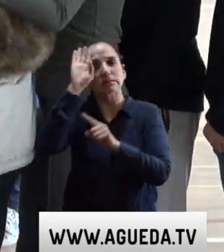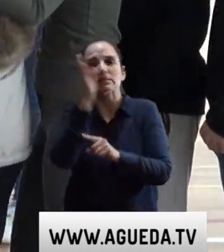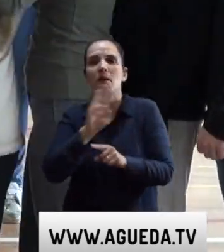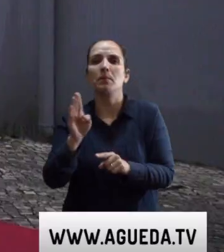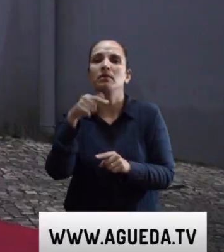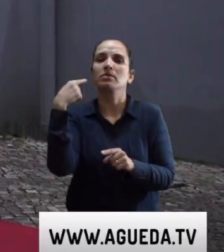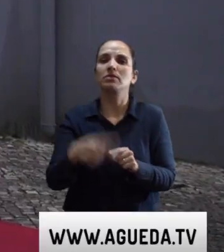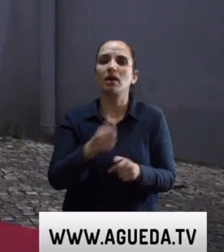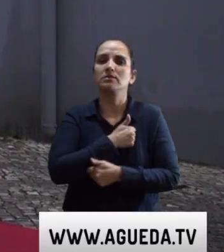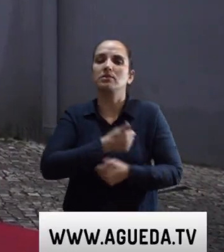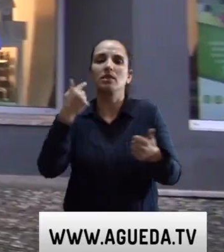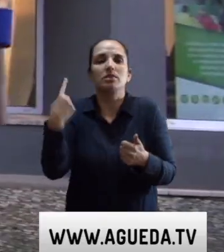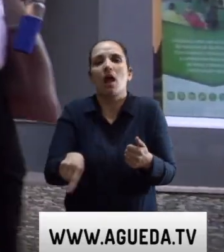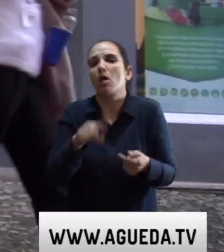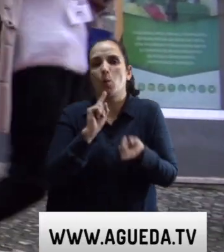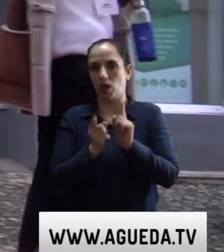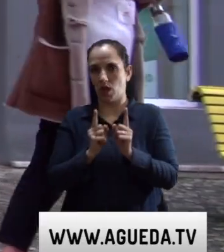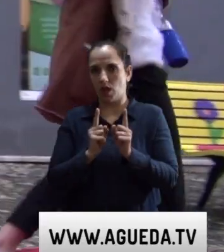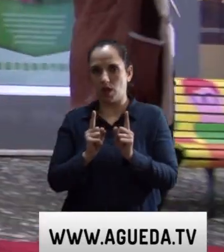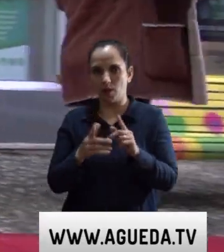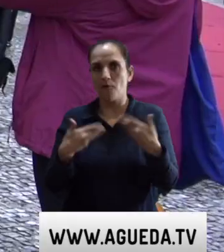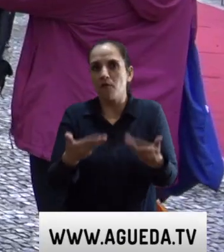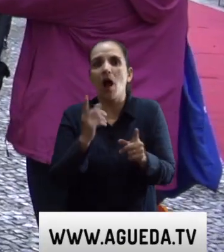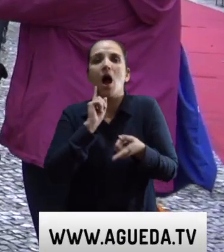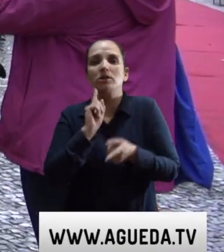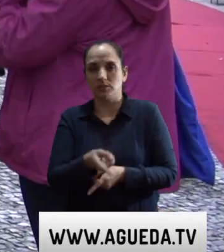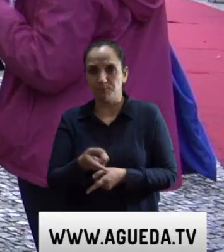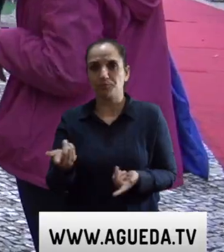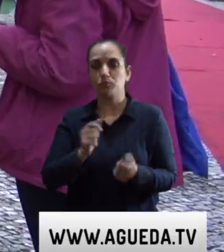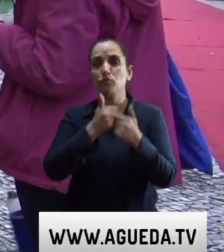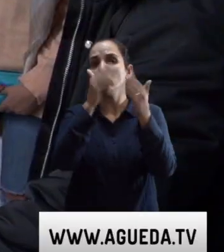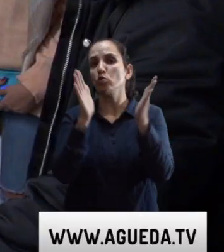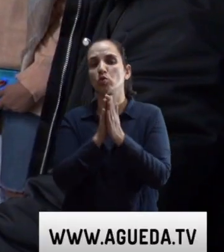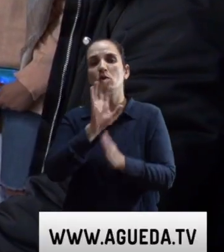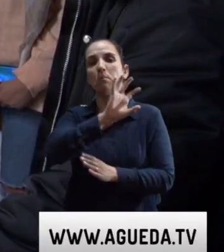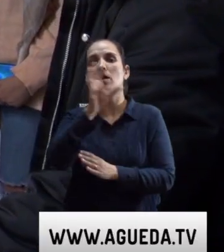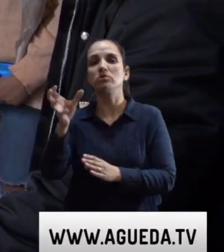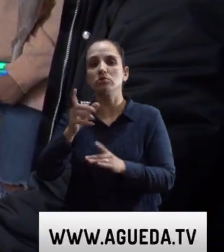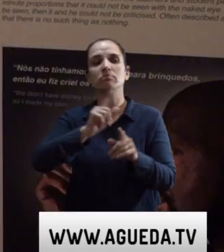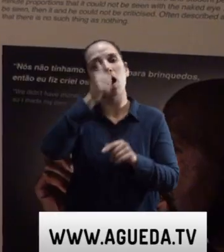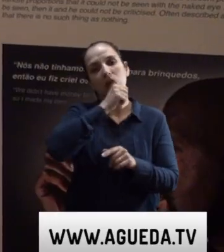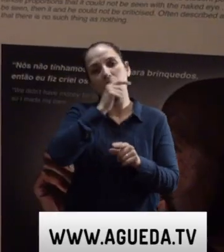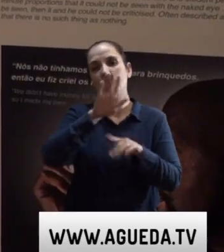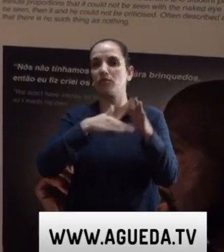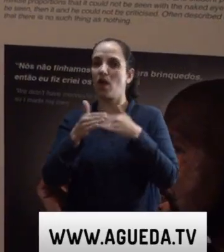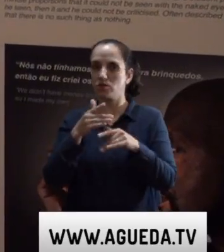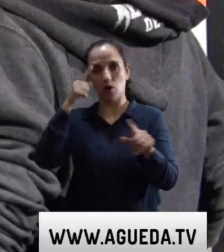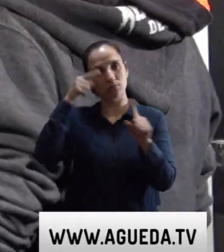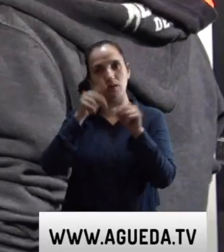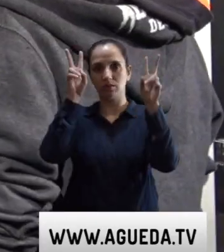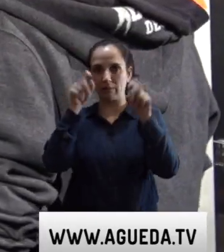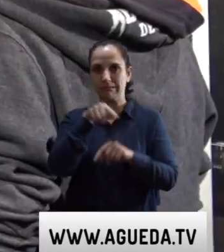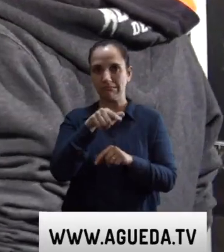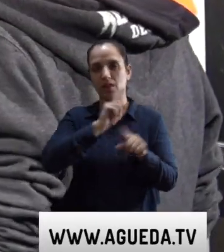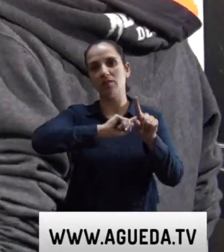para conhecerem a oferta que nós temos por cá. E todos os países desenvolveram atividades